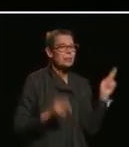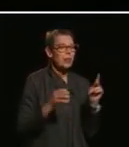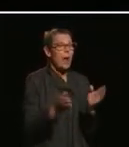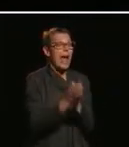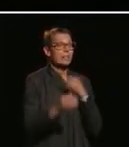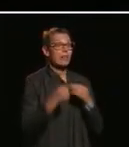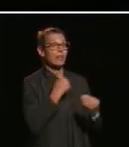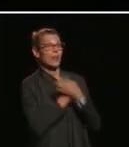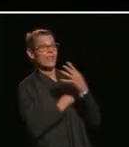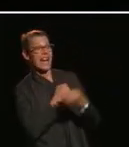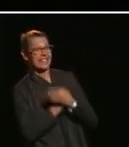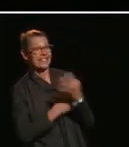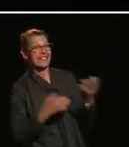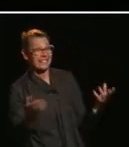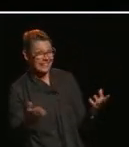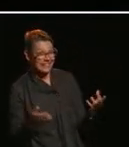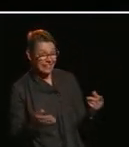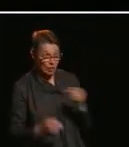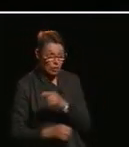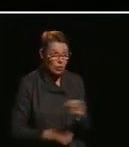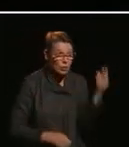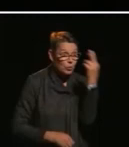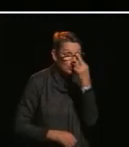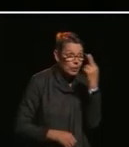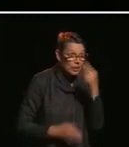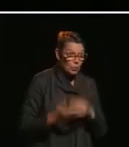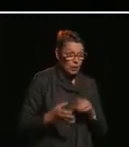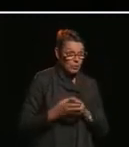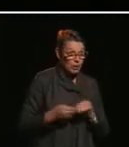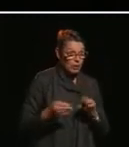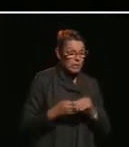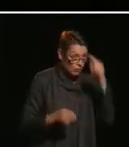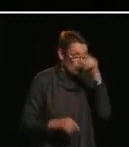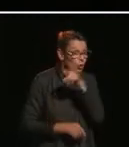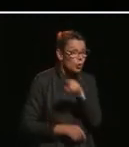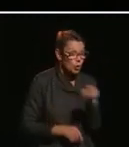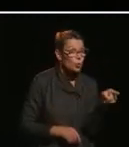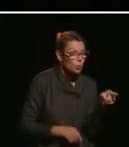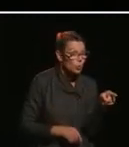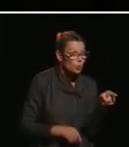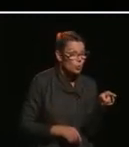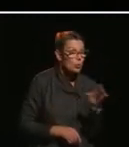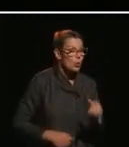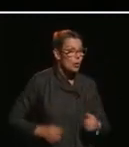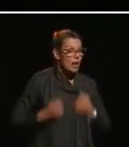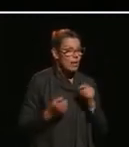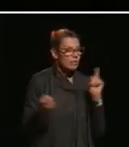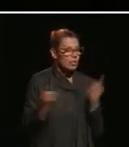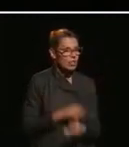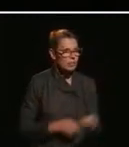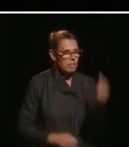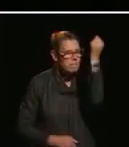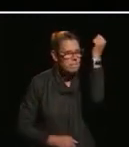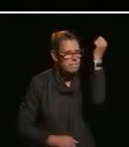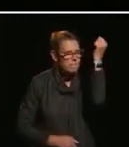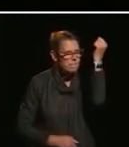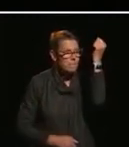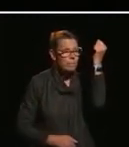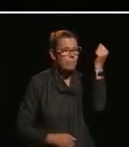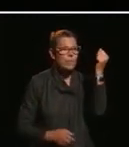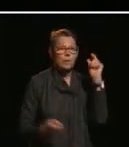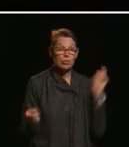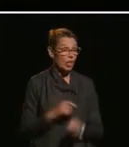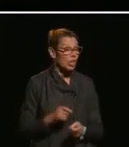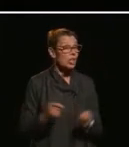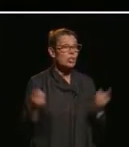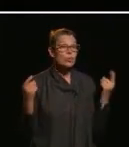You should realize by now that what I'm talking about is for you, because things can change on a dime. And yet we go on.